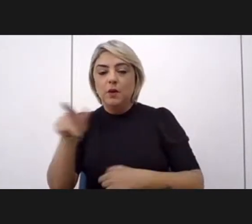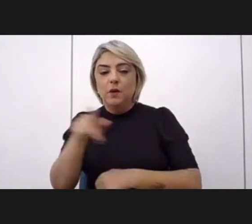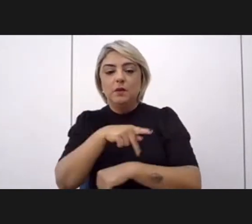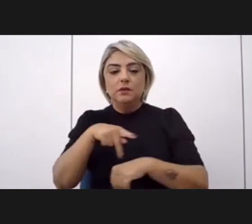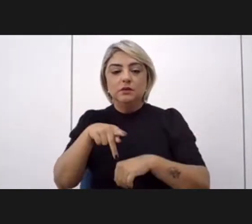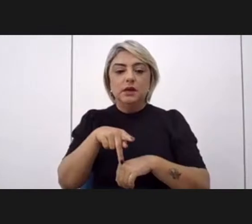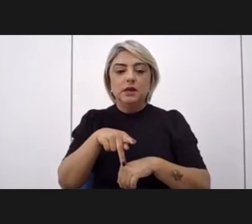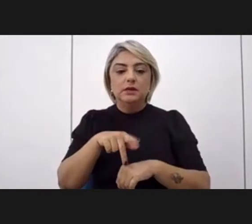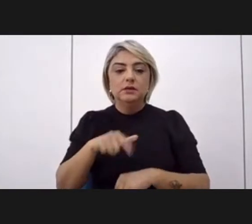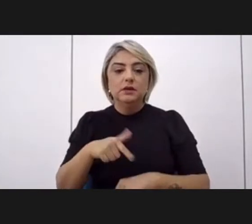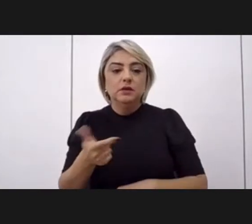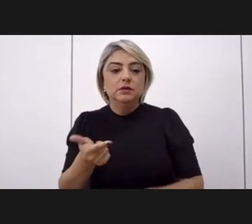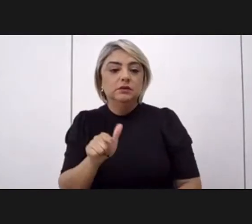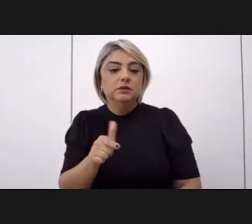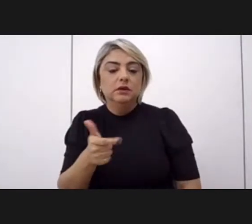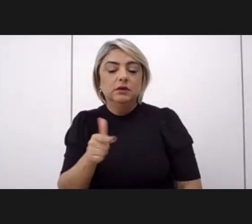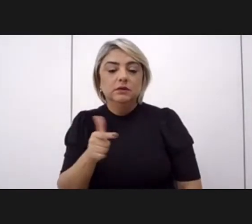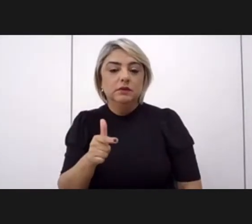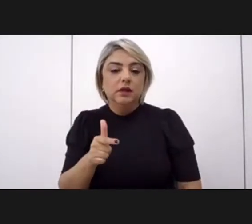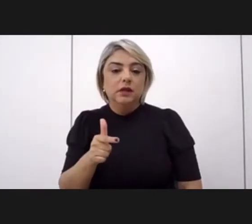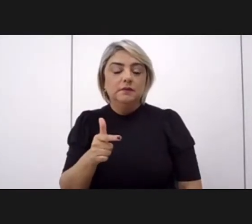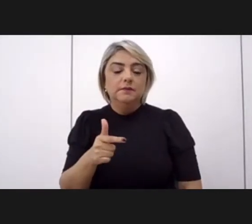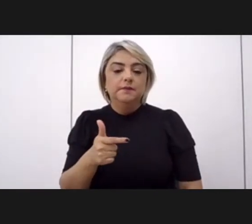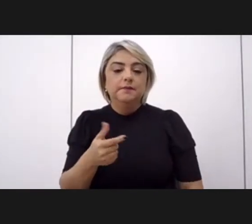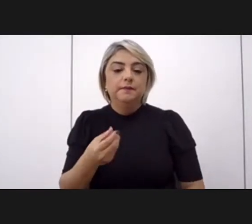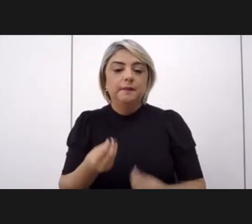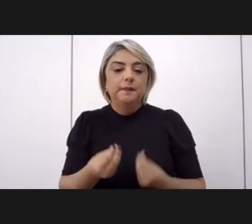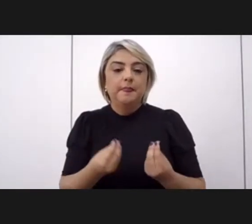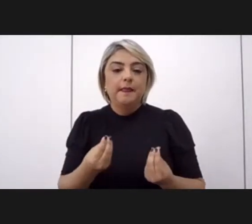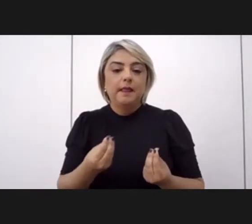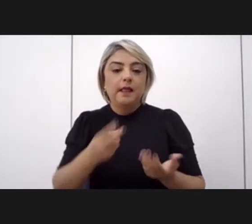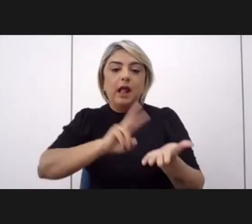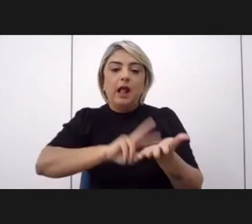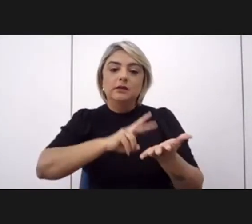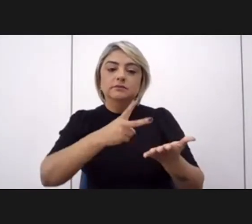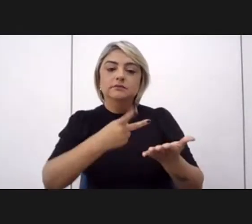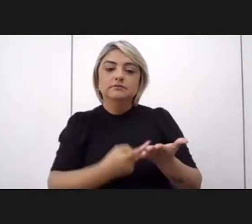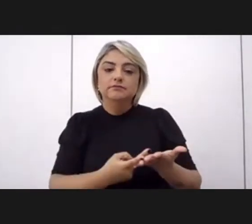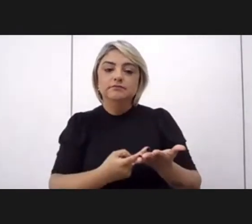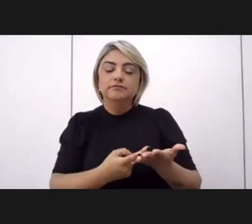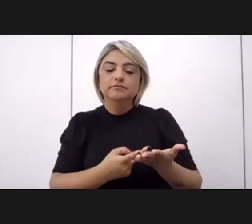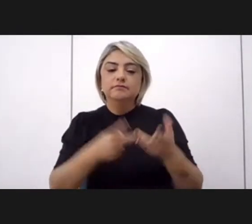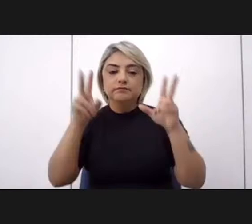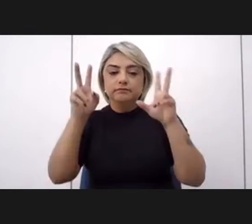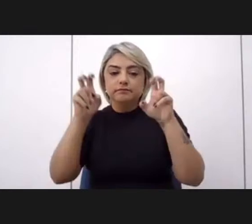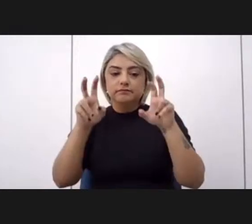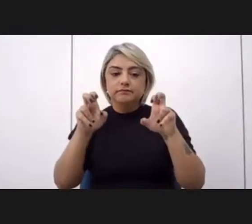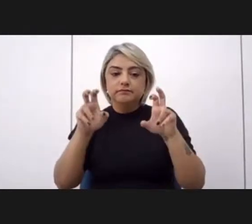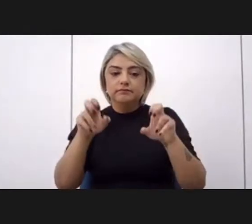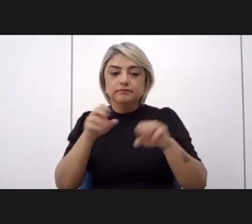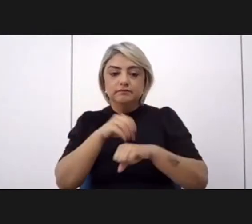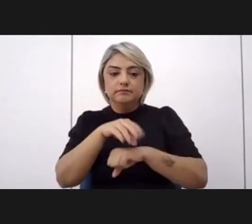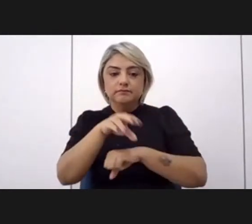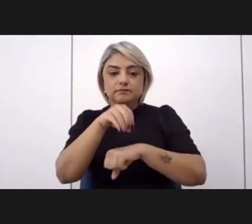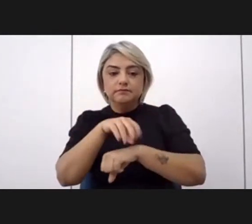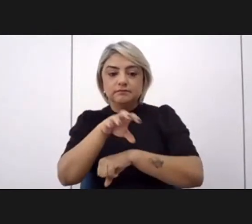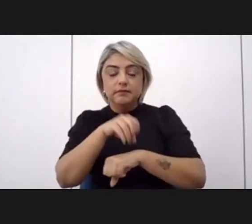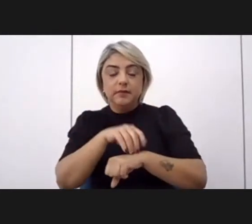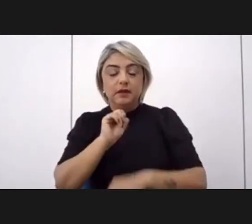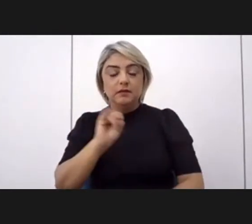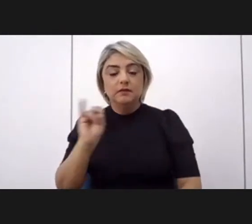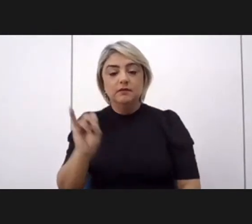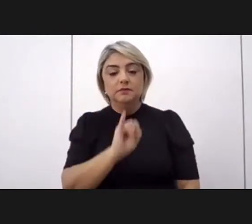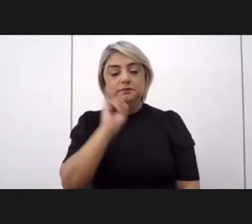often such titles available. So this is very important for undergraduate students,